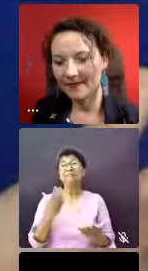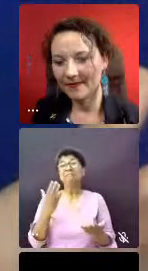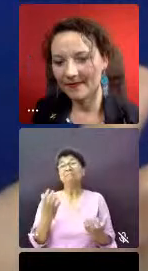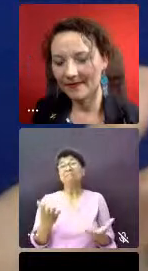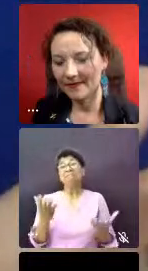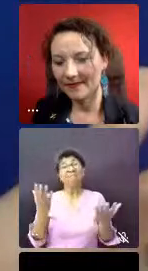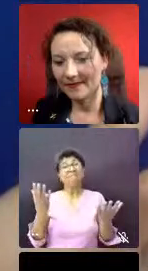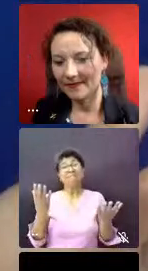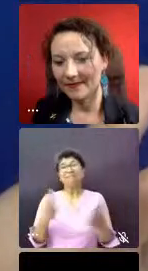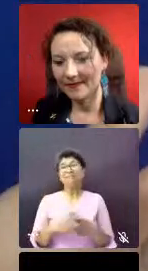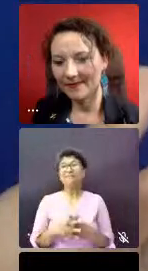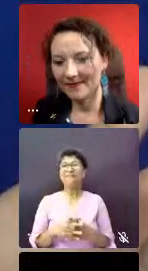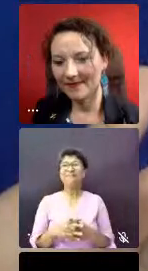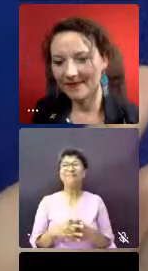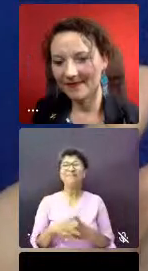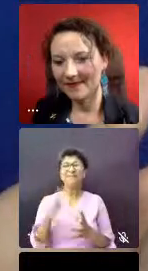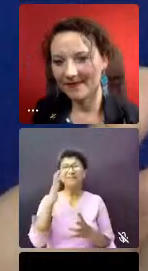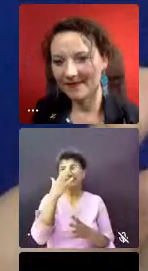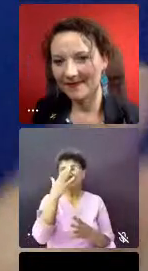Someone just said yes, please.